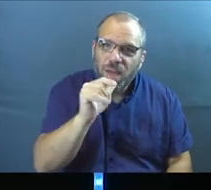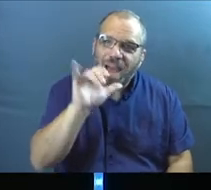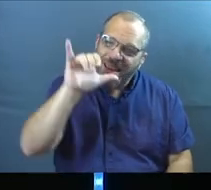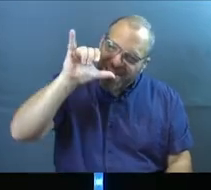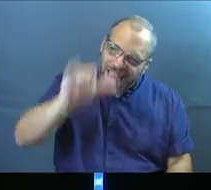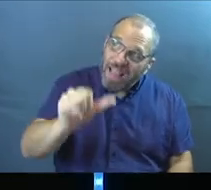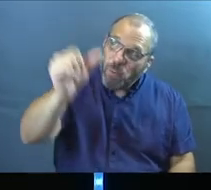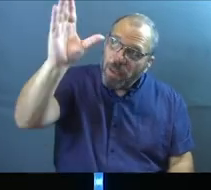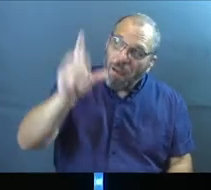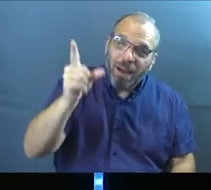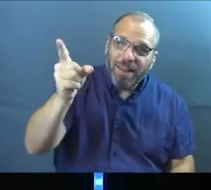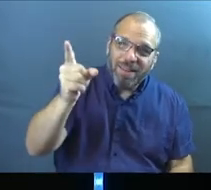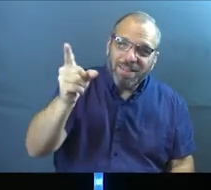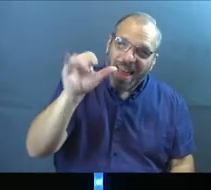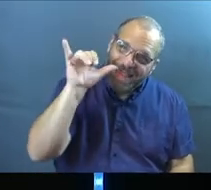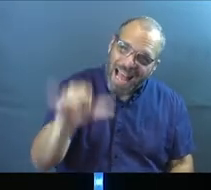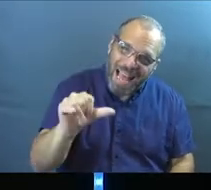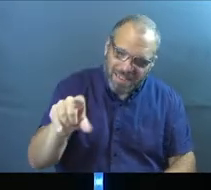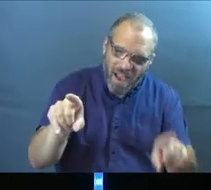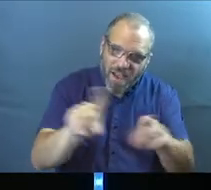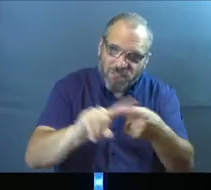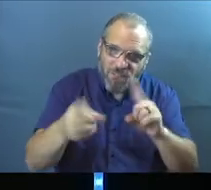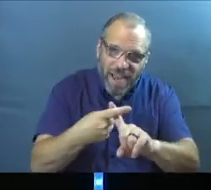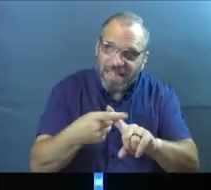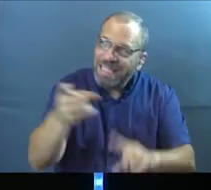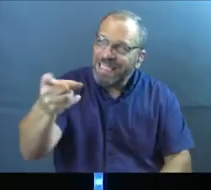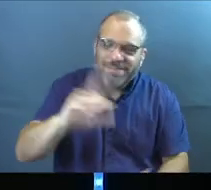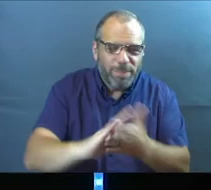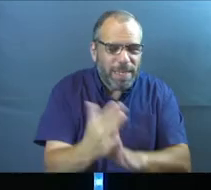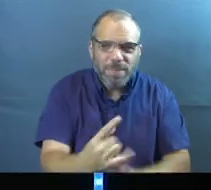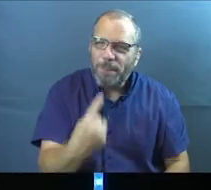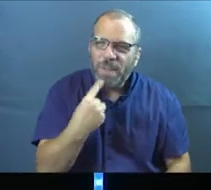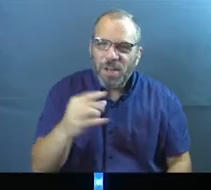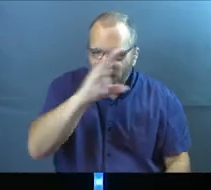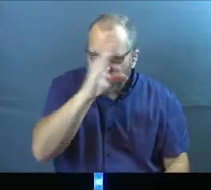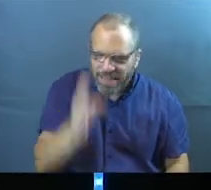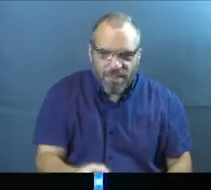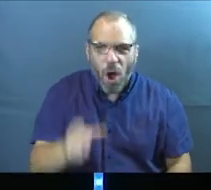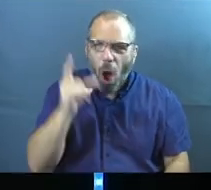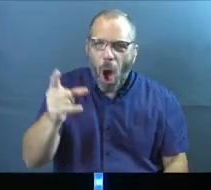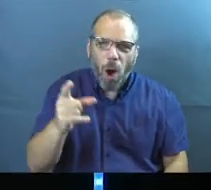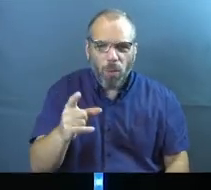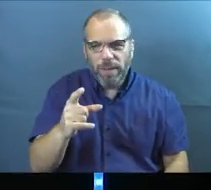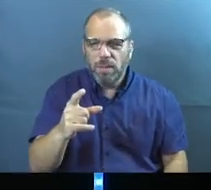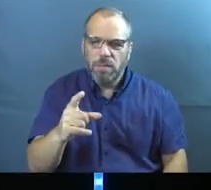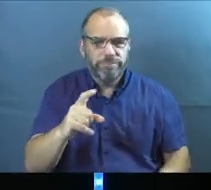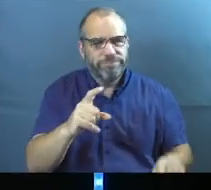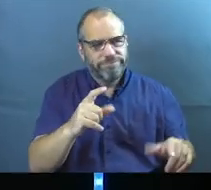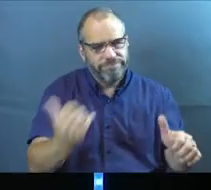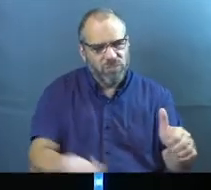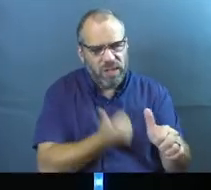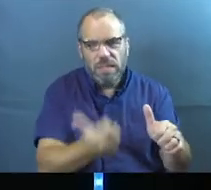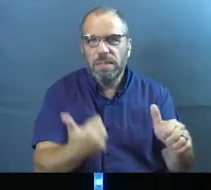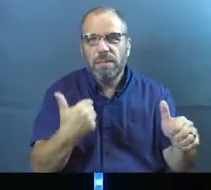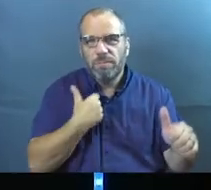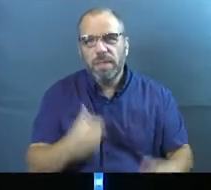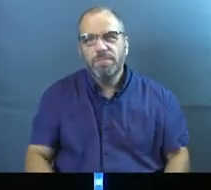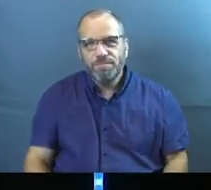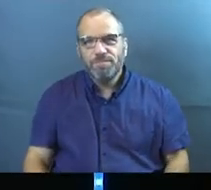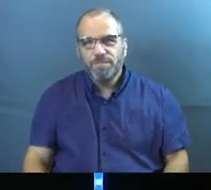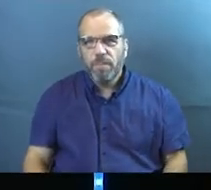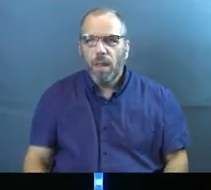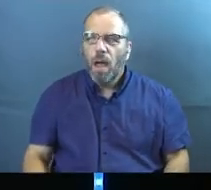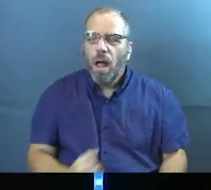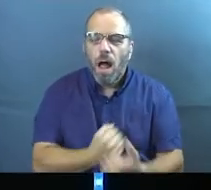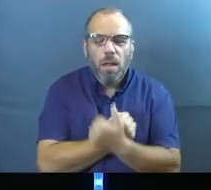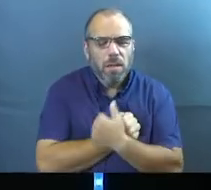That's the way God is. Never gets bitter. Always keeps coming after me. Love